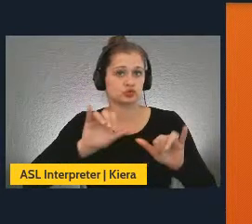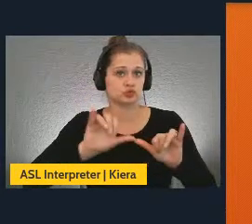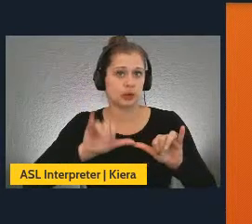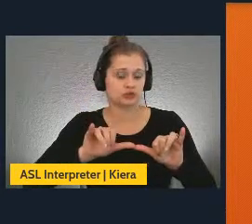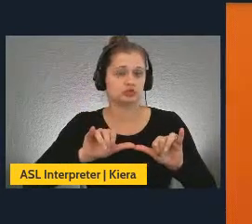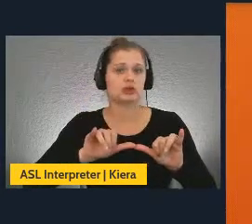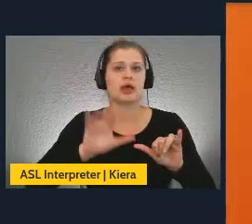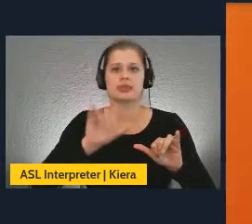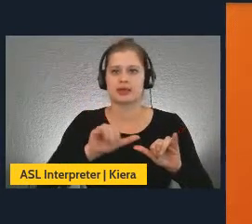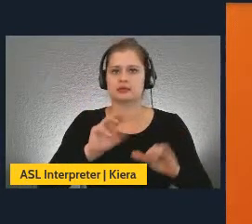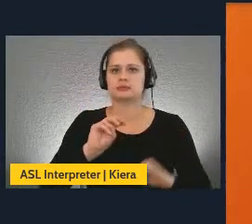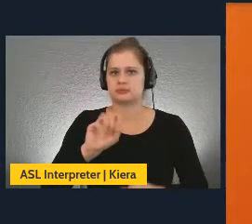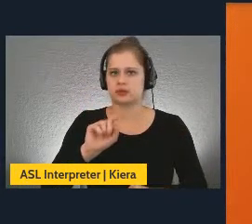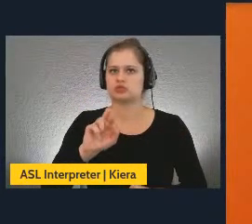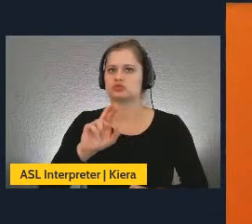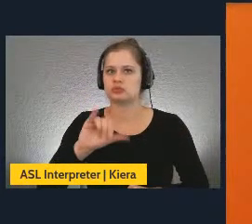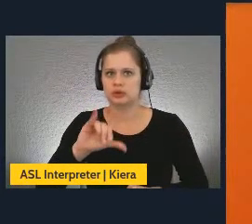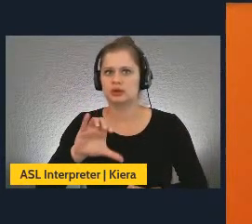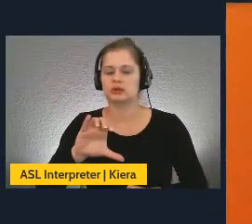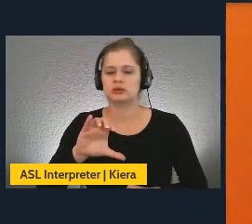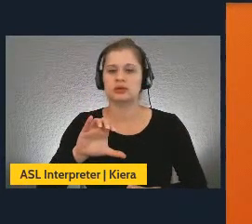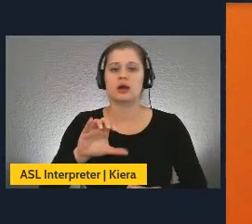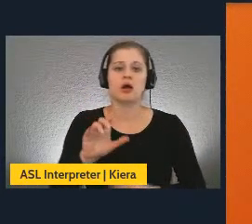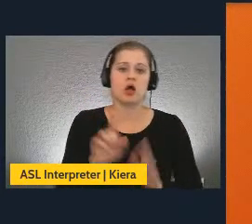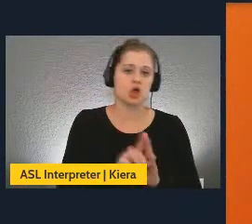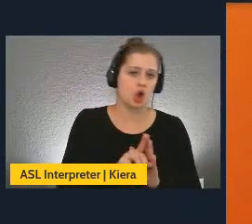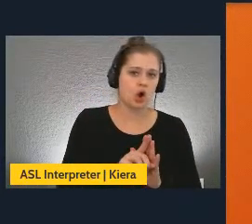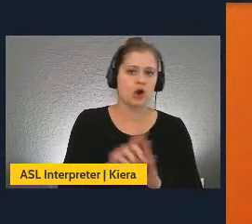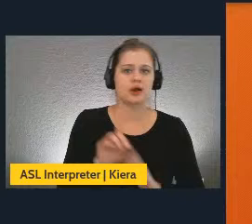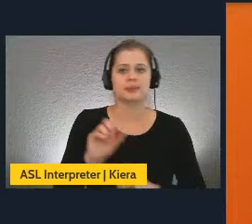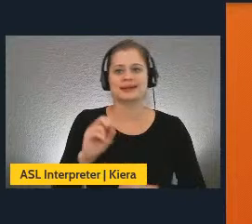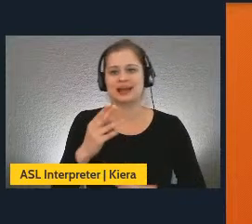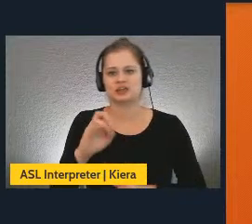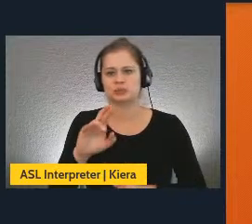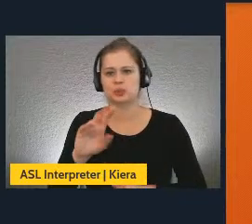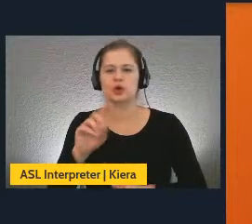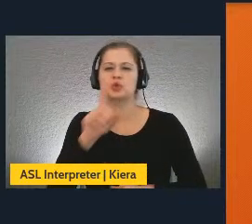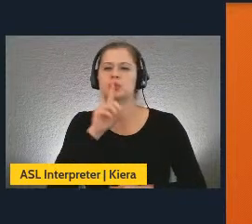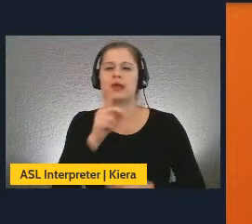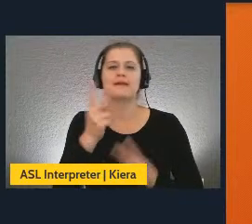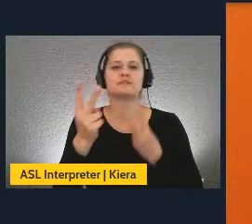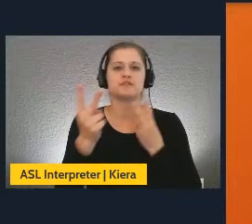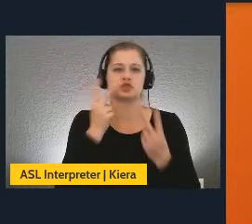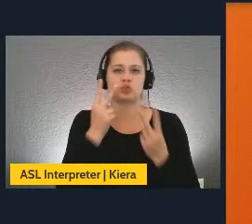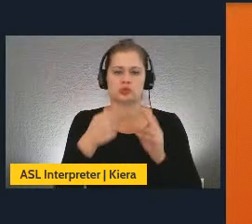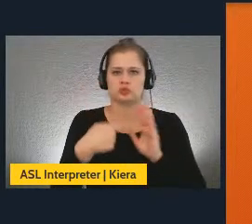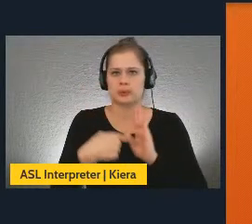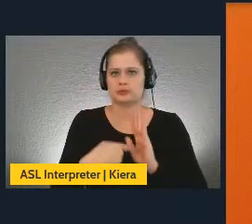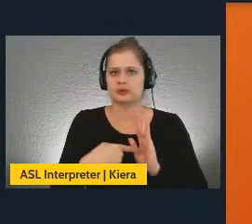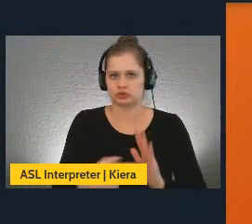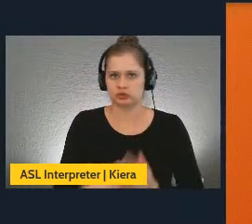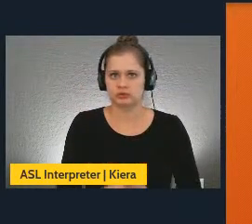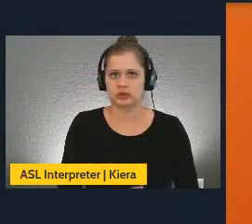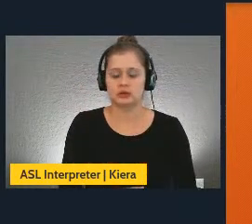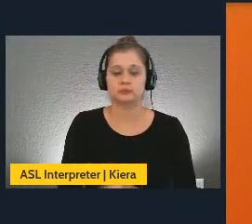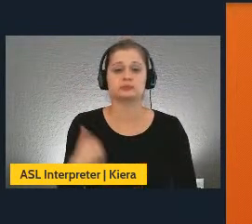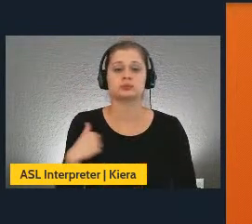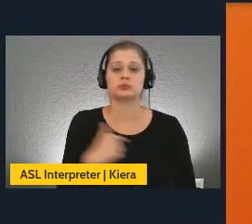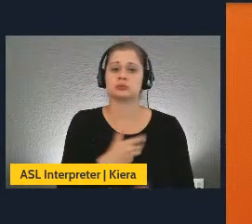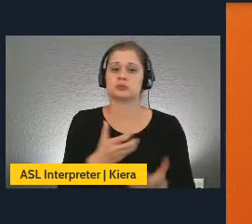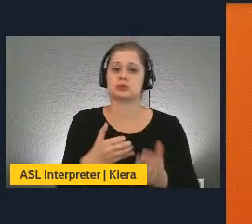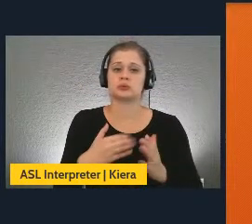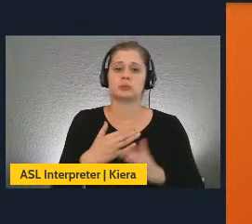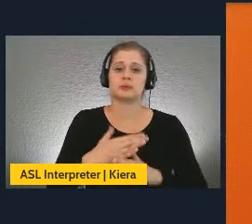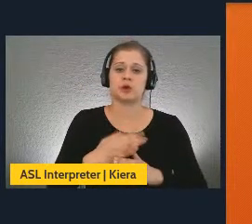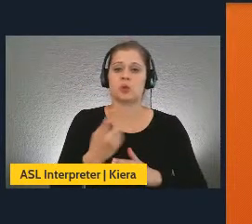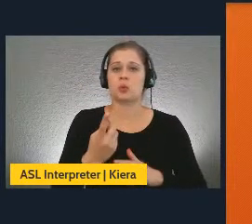And alarm and dashboard is just visualizing that. So what we want to prevent is people putting one value